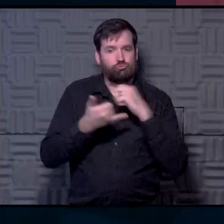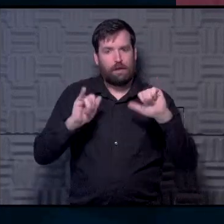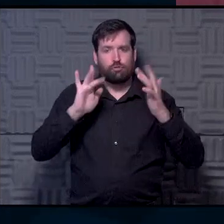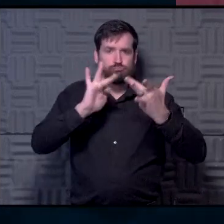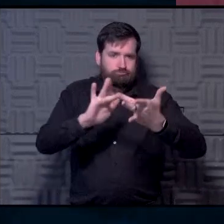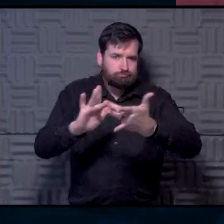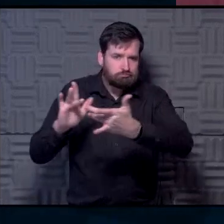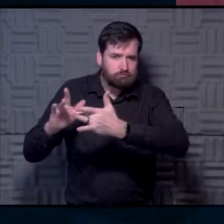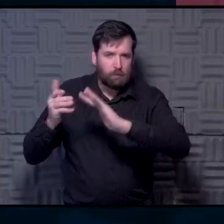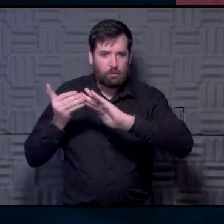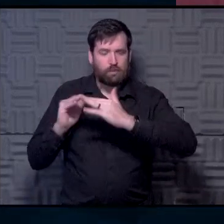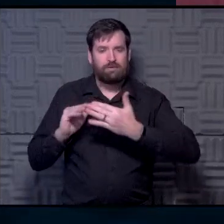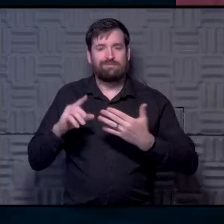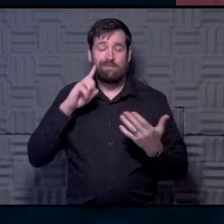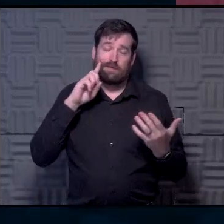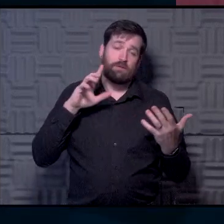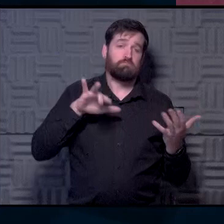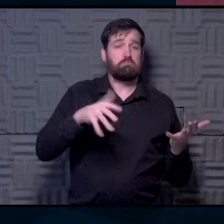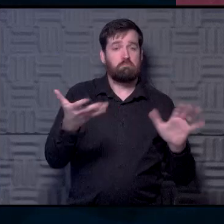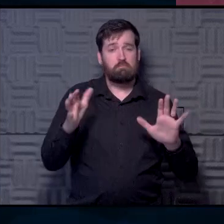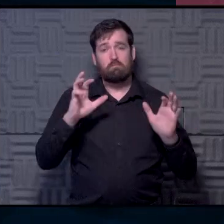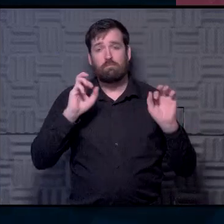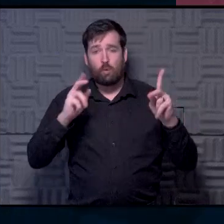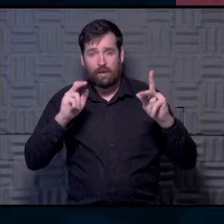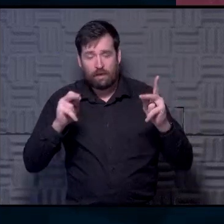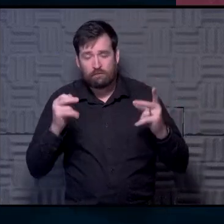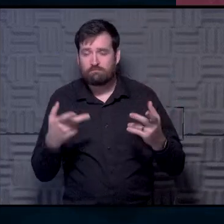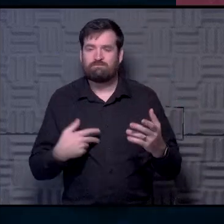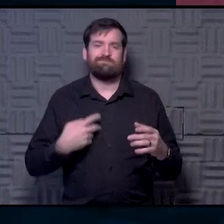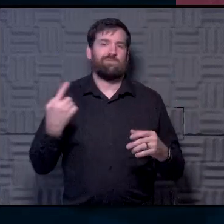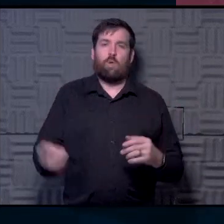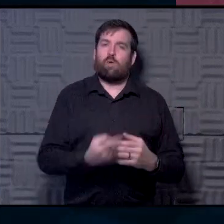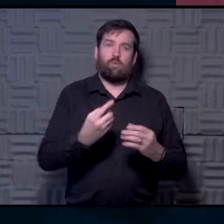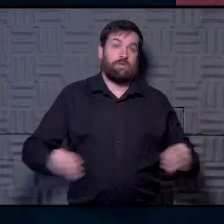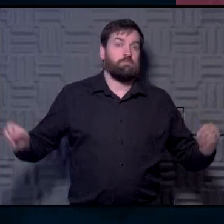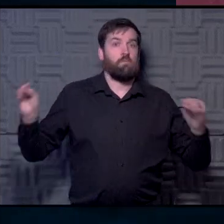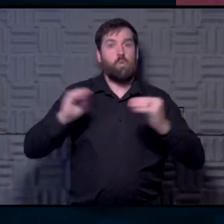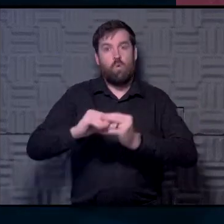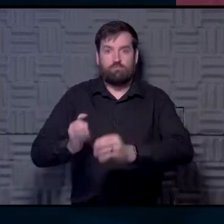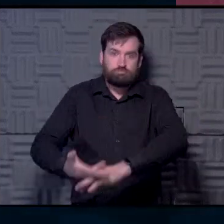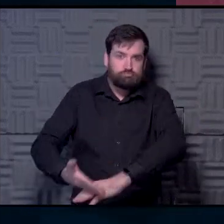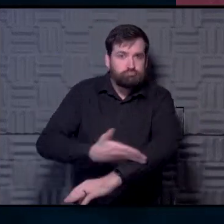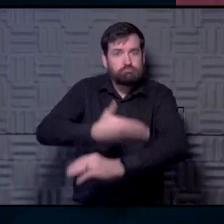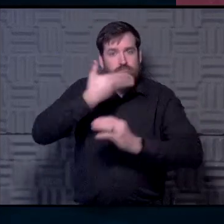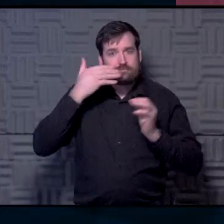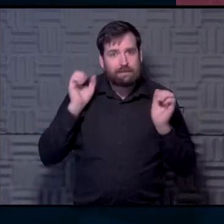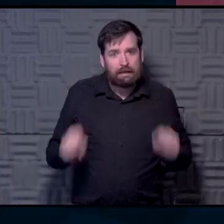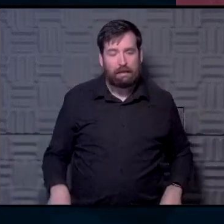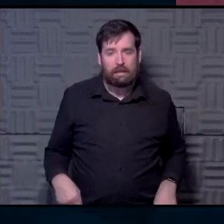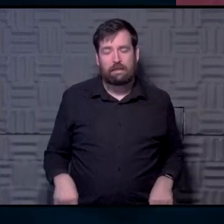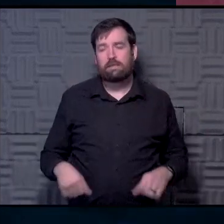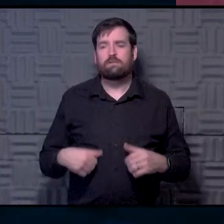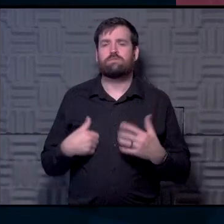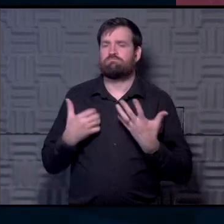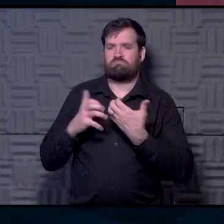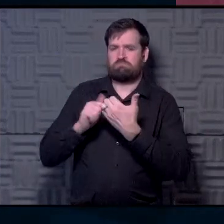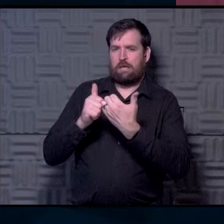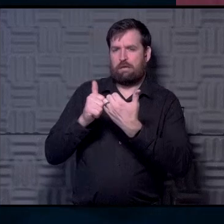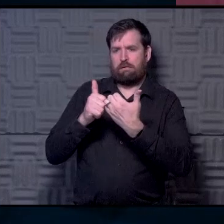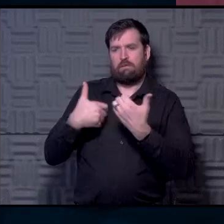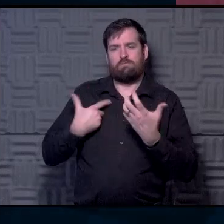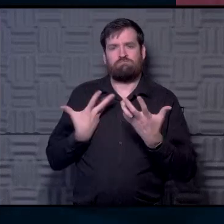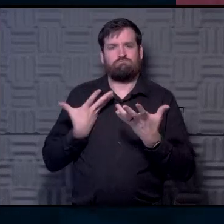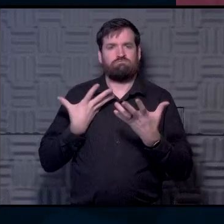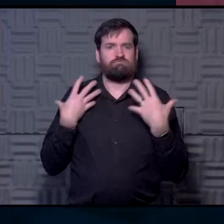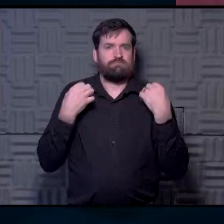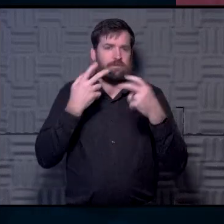county. I think we do an okay job. There's always more that we can do and do better. Help us understand, what is it we need to do as